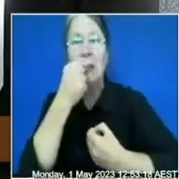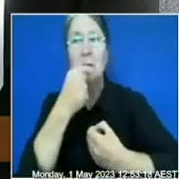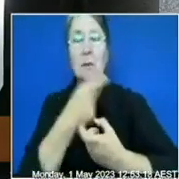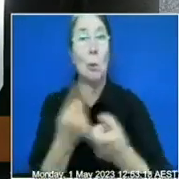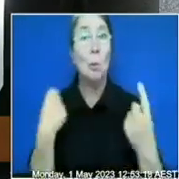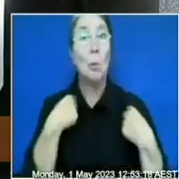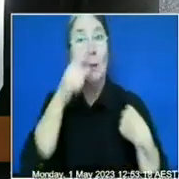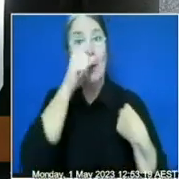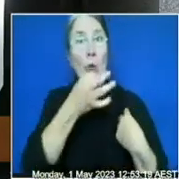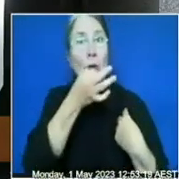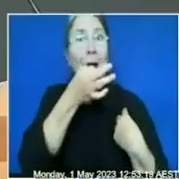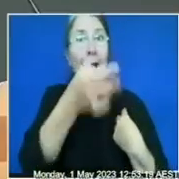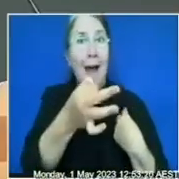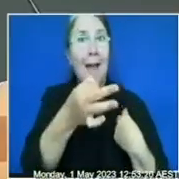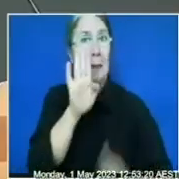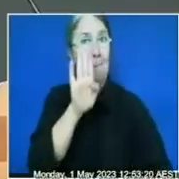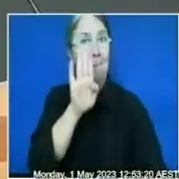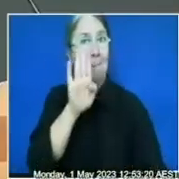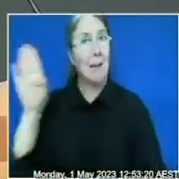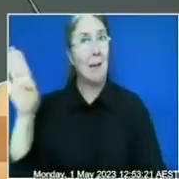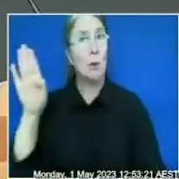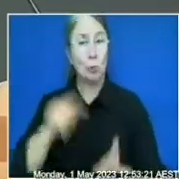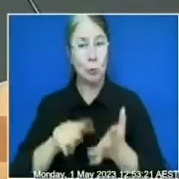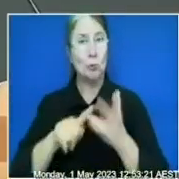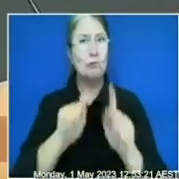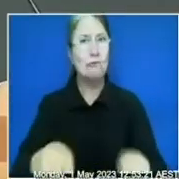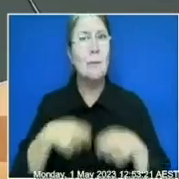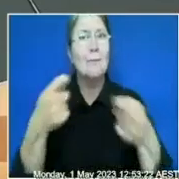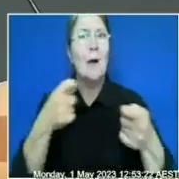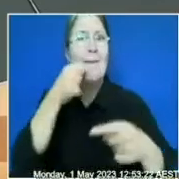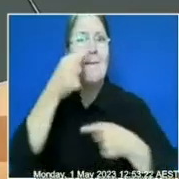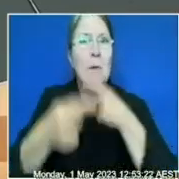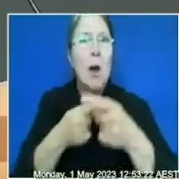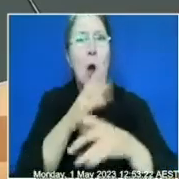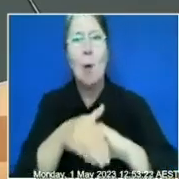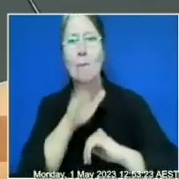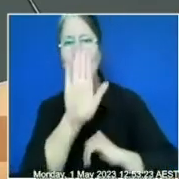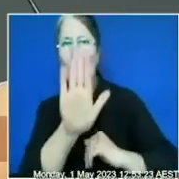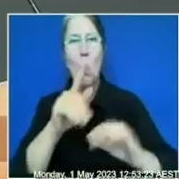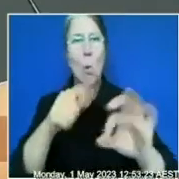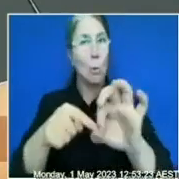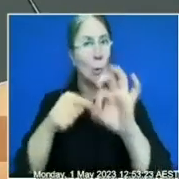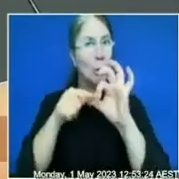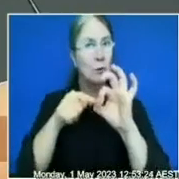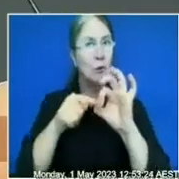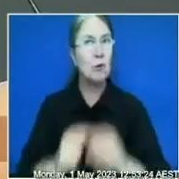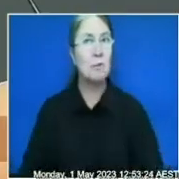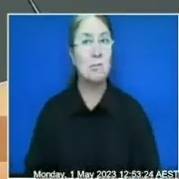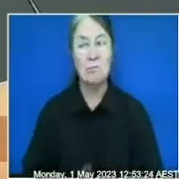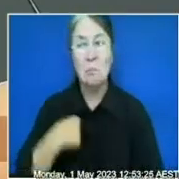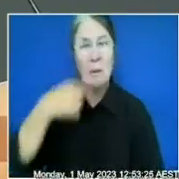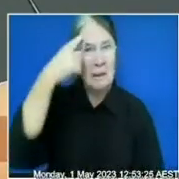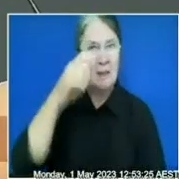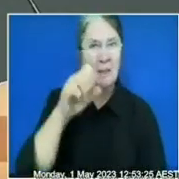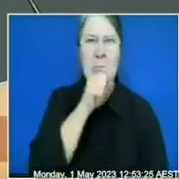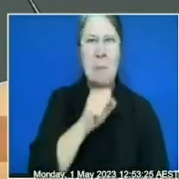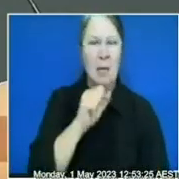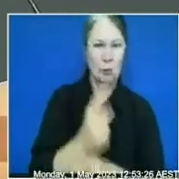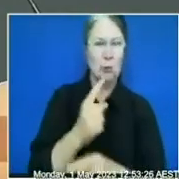be of great interest, because compulsory treatment is a very serious human rights issue, which